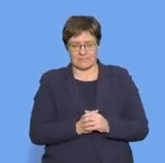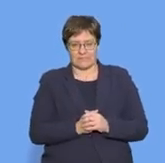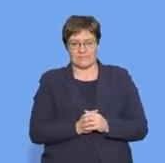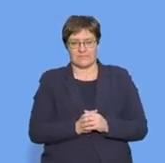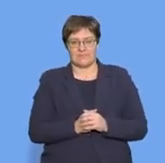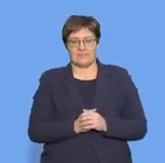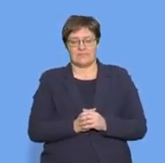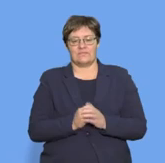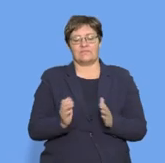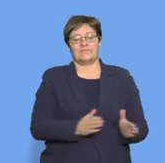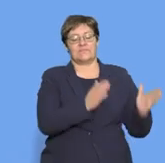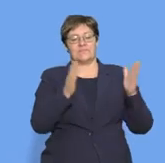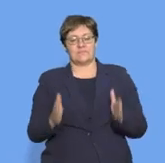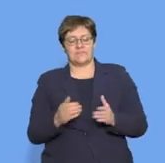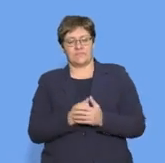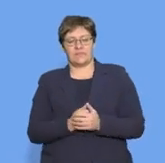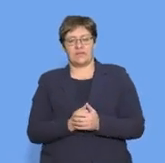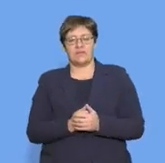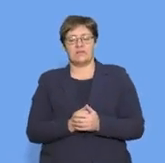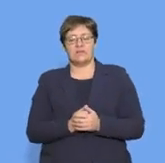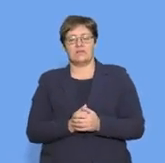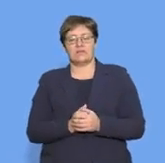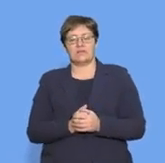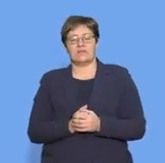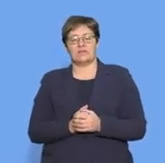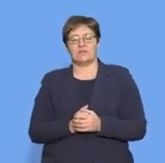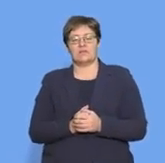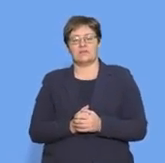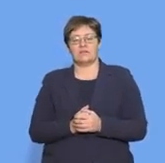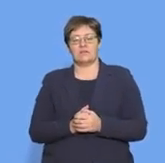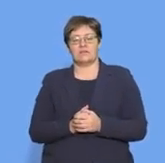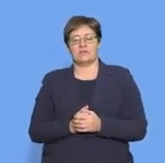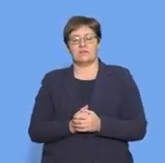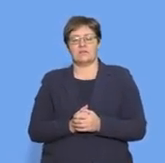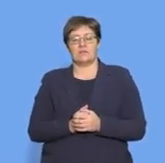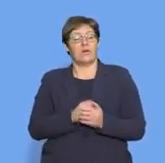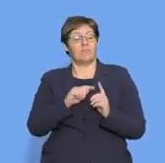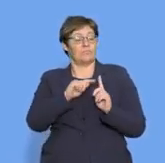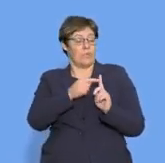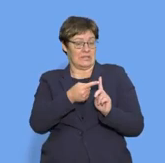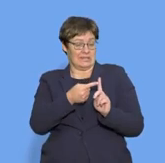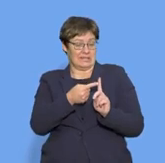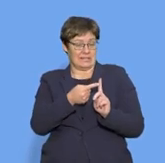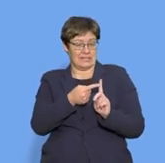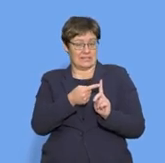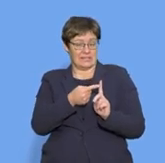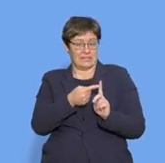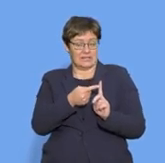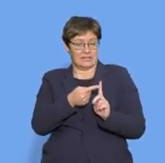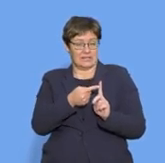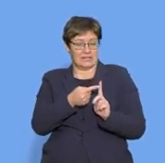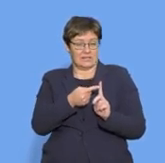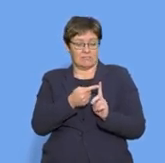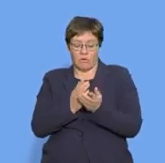there. Now, what if the point that